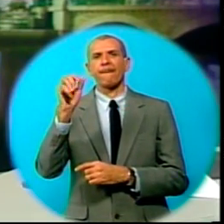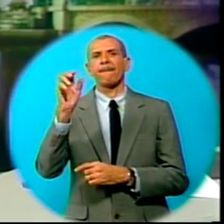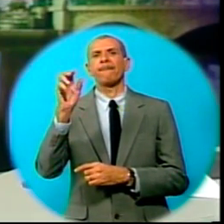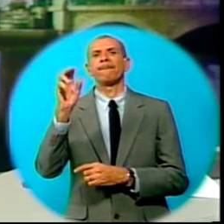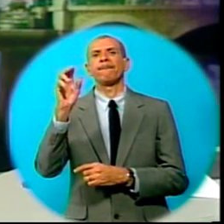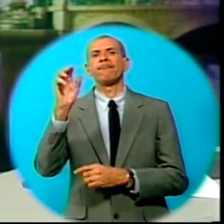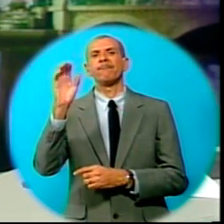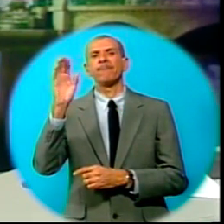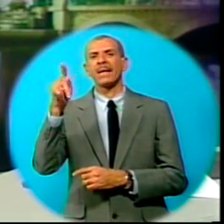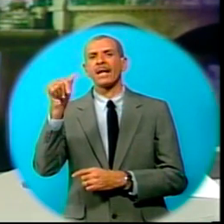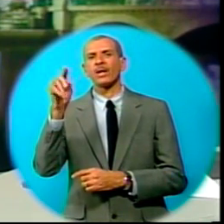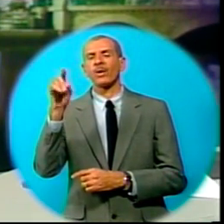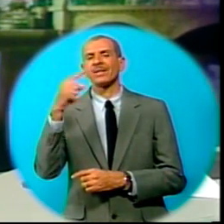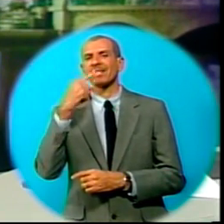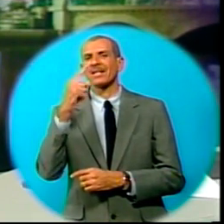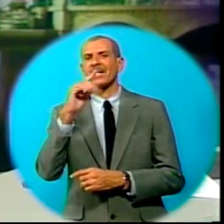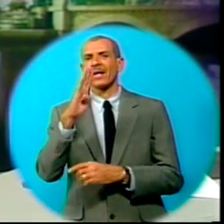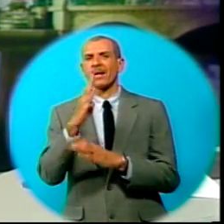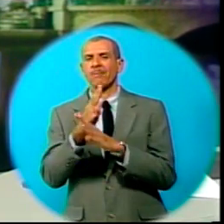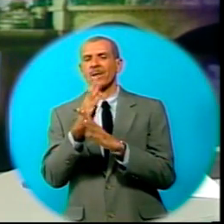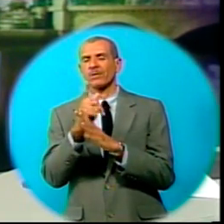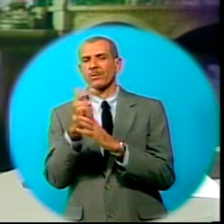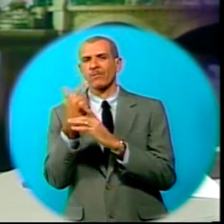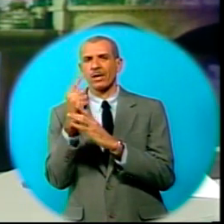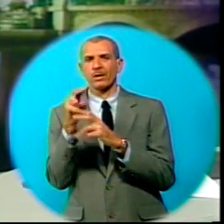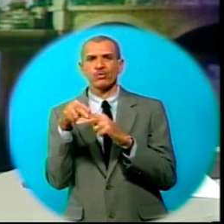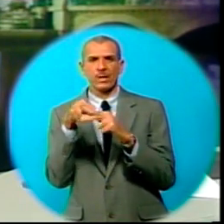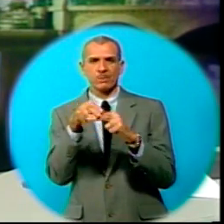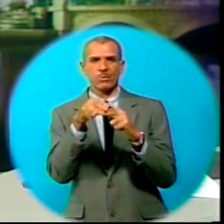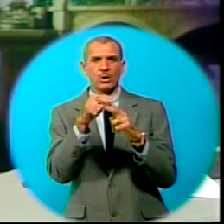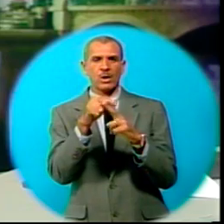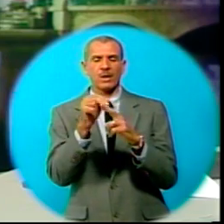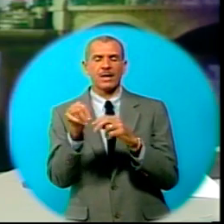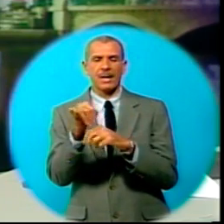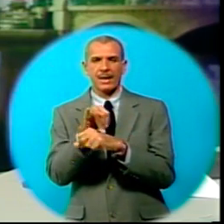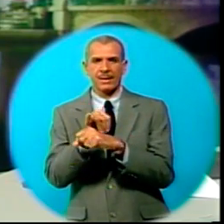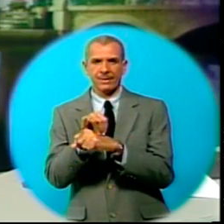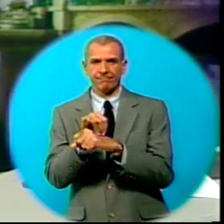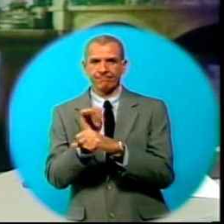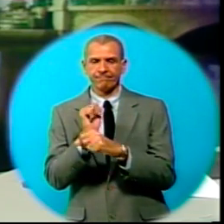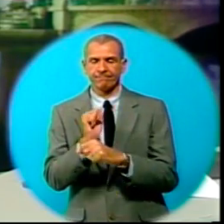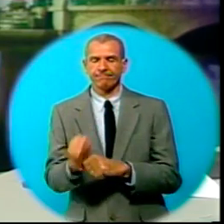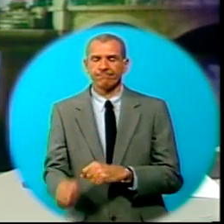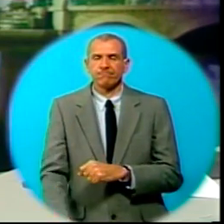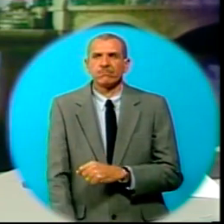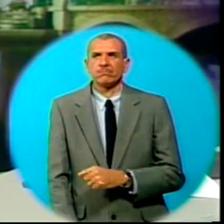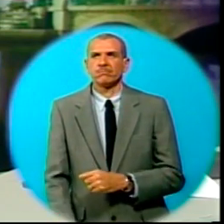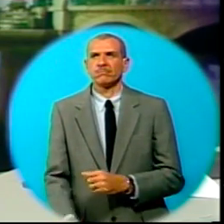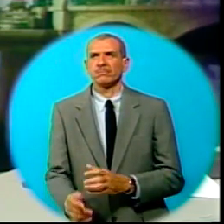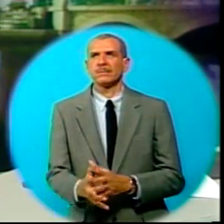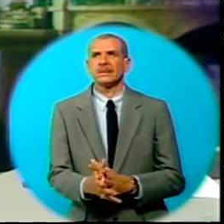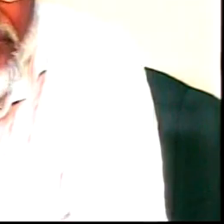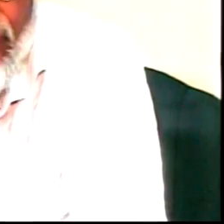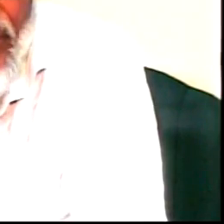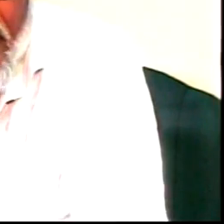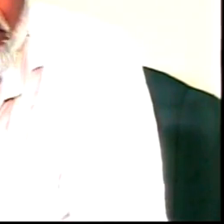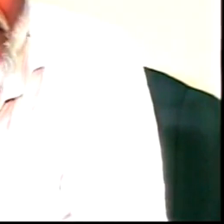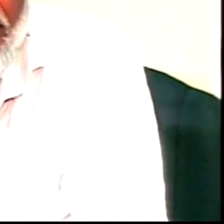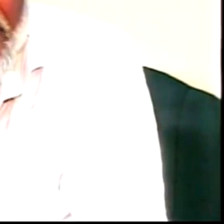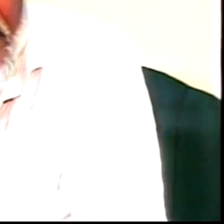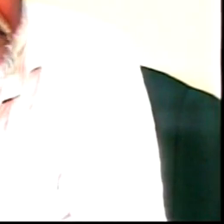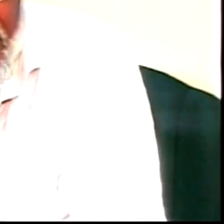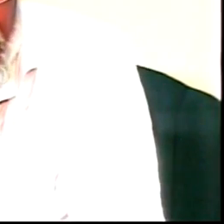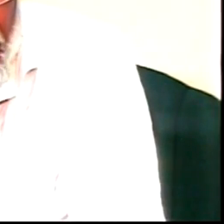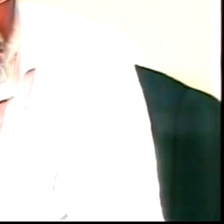Somewhere within 7 to 10 days, save complications. No longer is there the justification